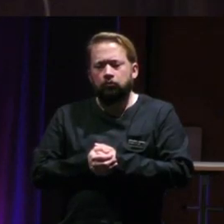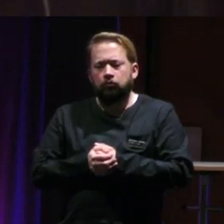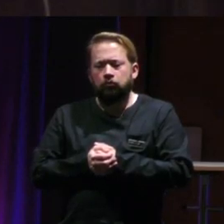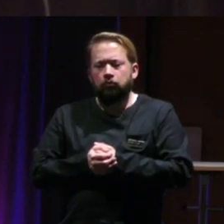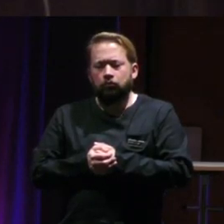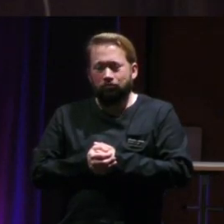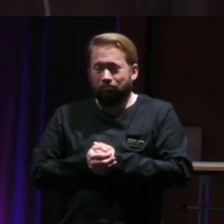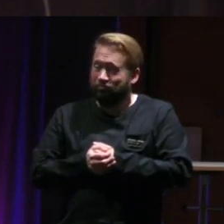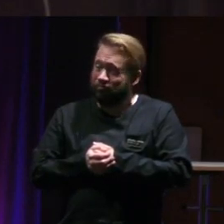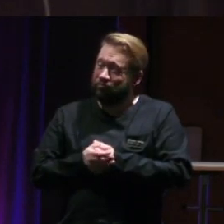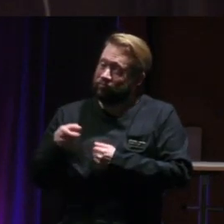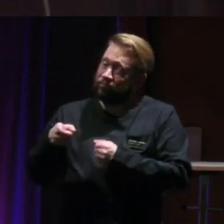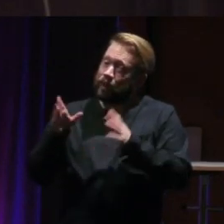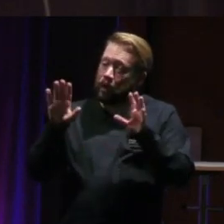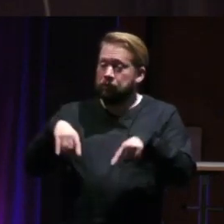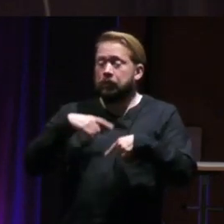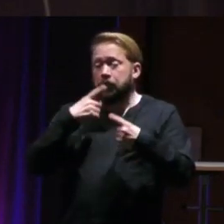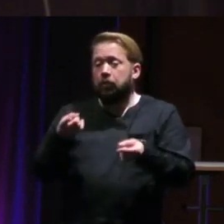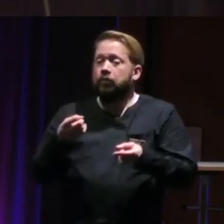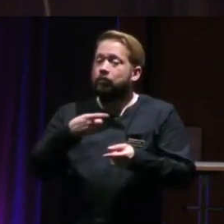banning. Actually,